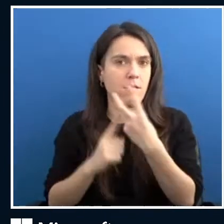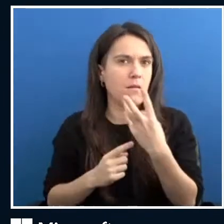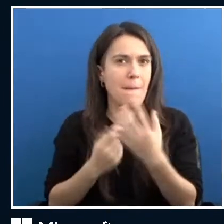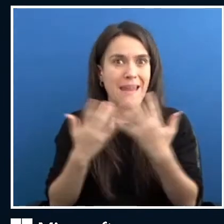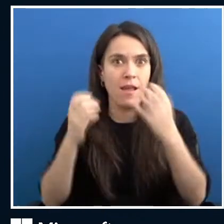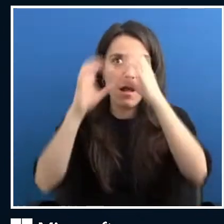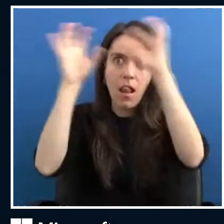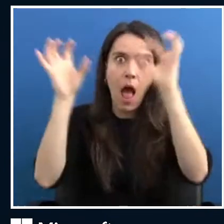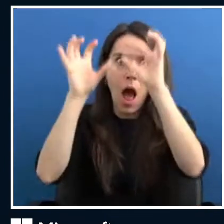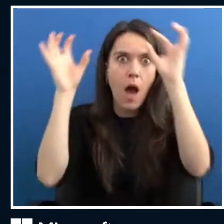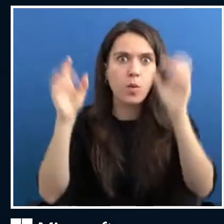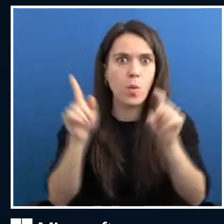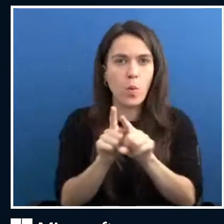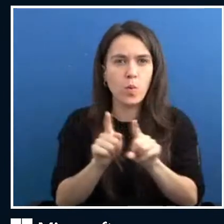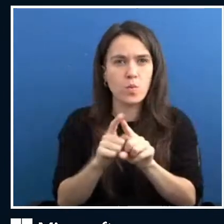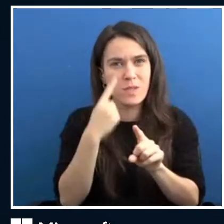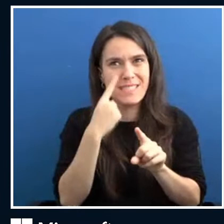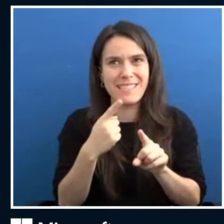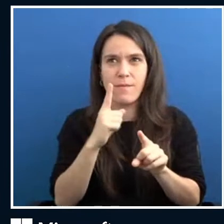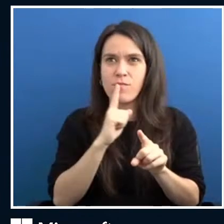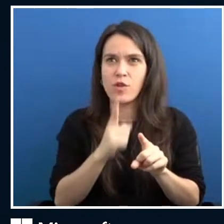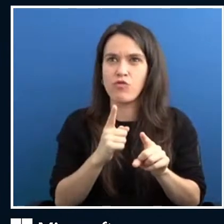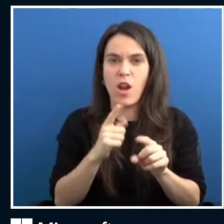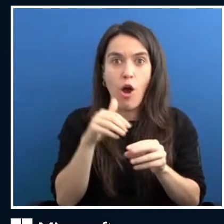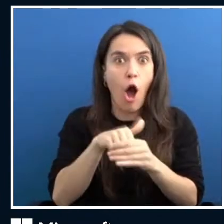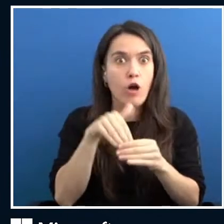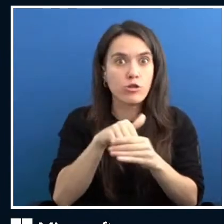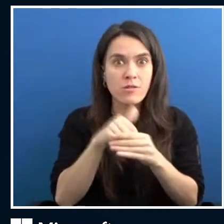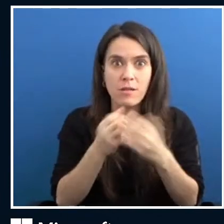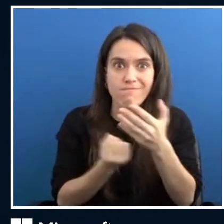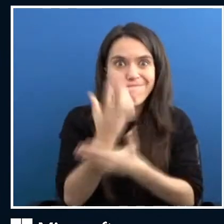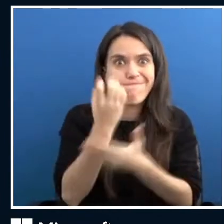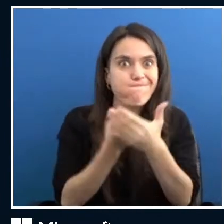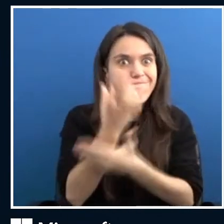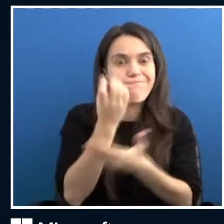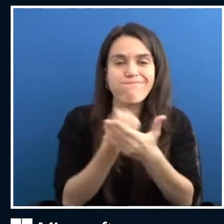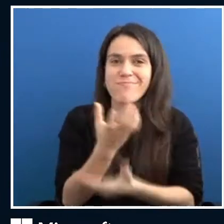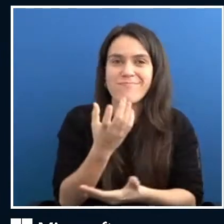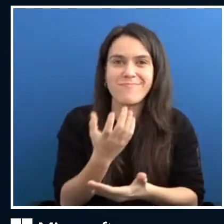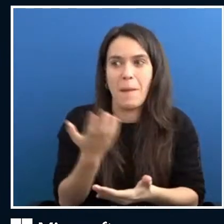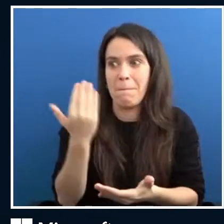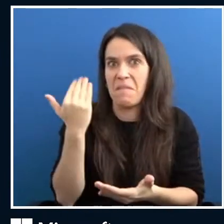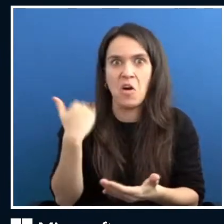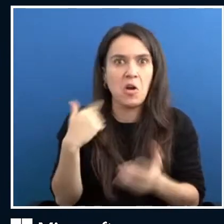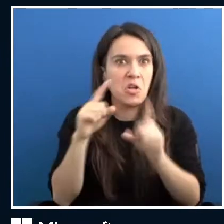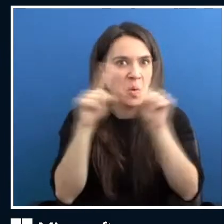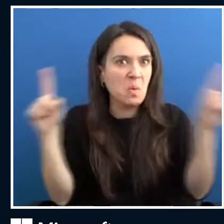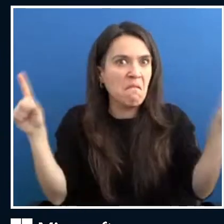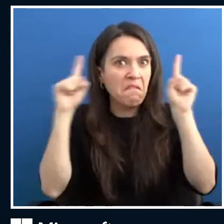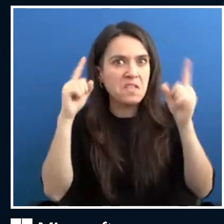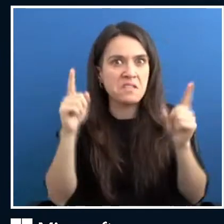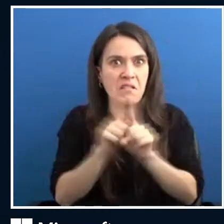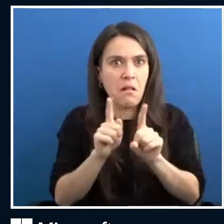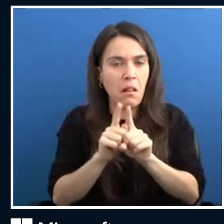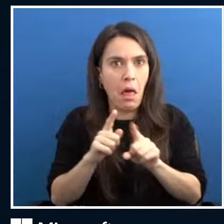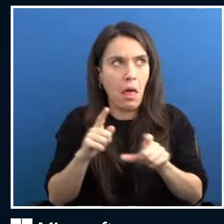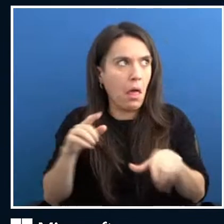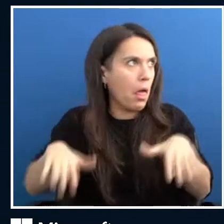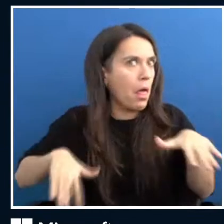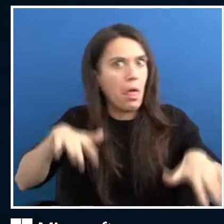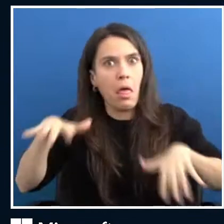themselves having to create the content because it wasn't happening at the university level. And so really what's happening is